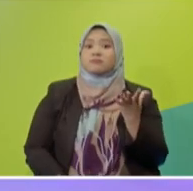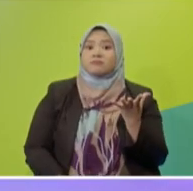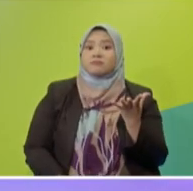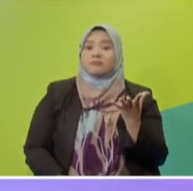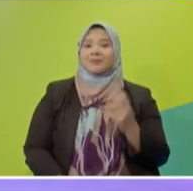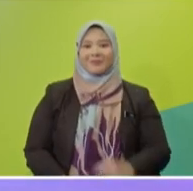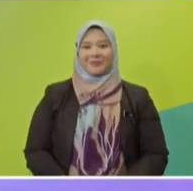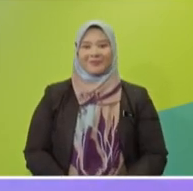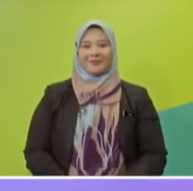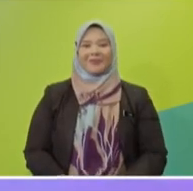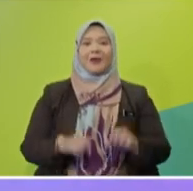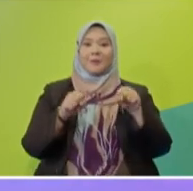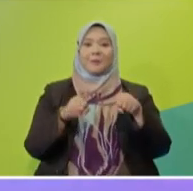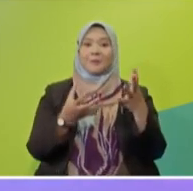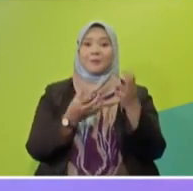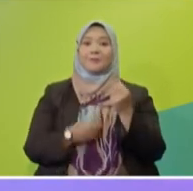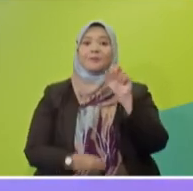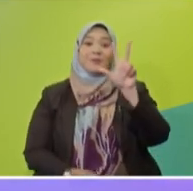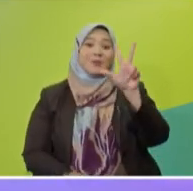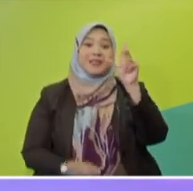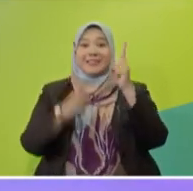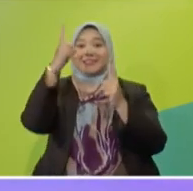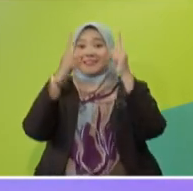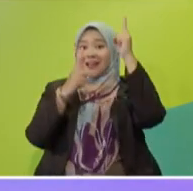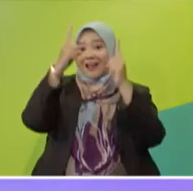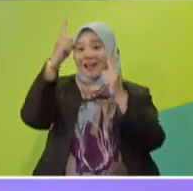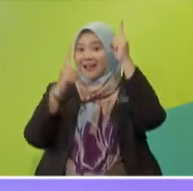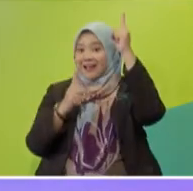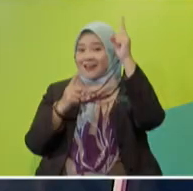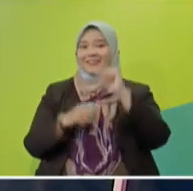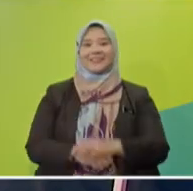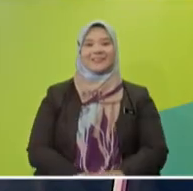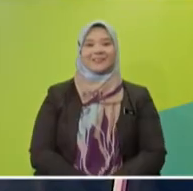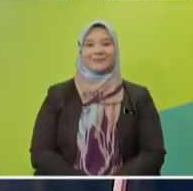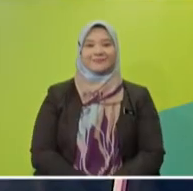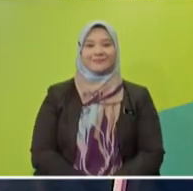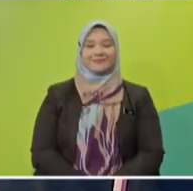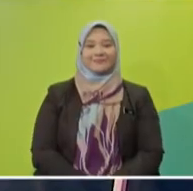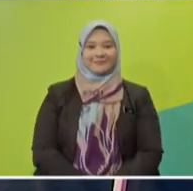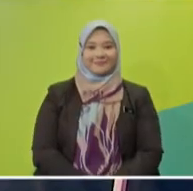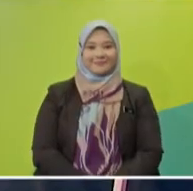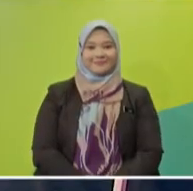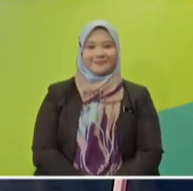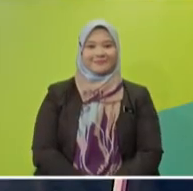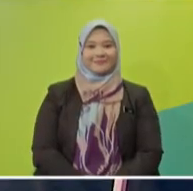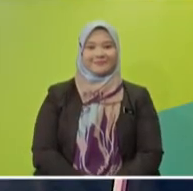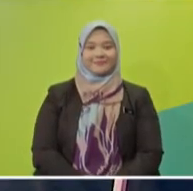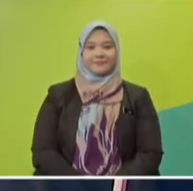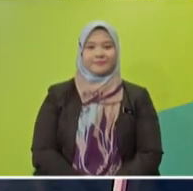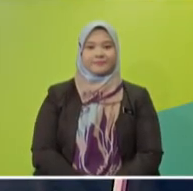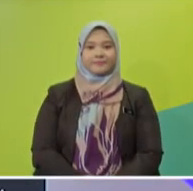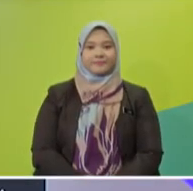deserve three stars. Yay! Okay, everyone well done. Gets three stars. You Good get job. Three stars today. Okay. Okay, now, Chris, let's move to the next